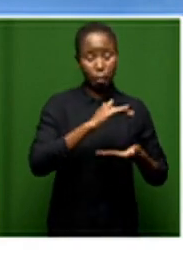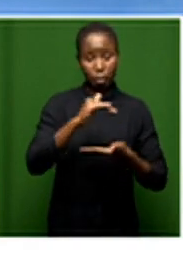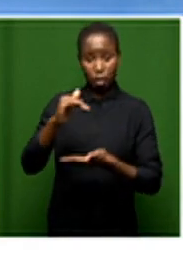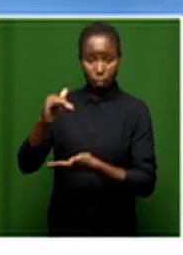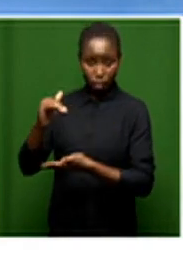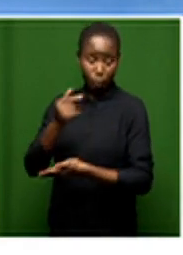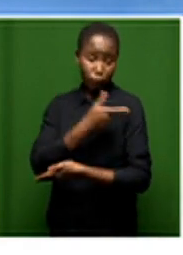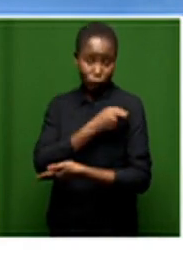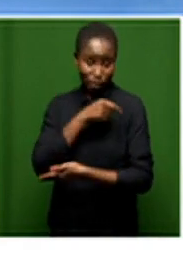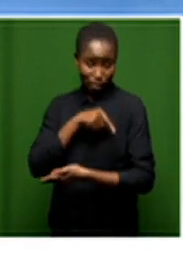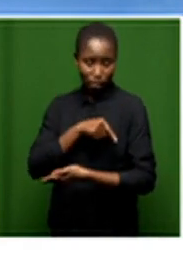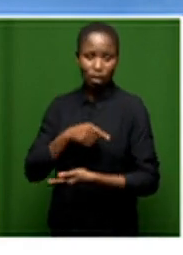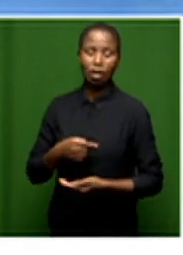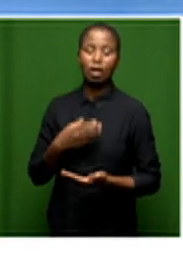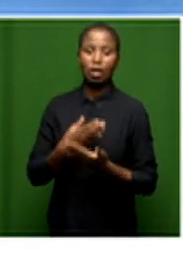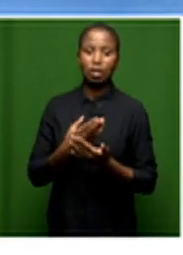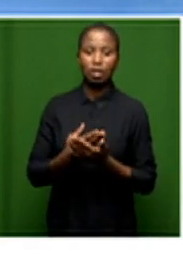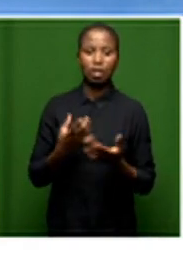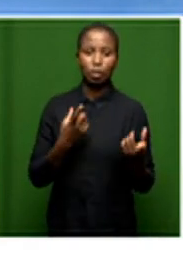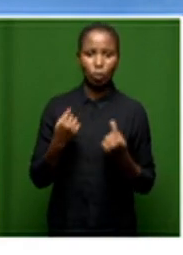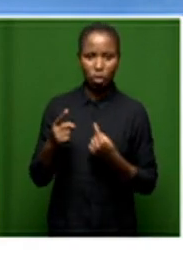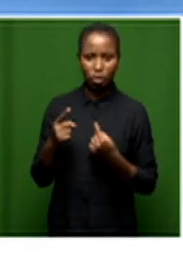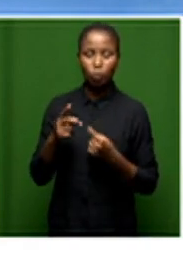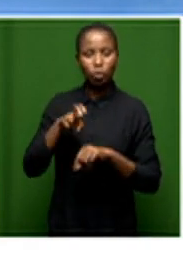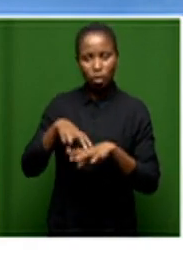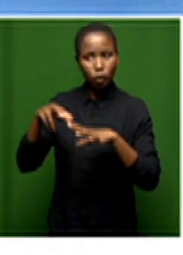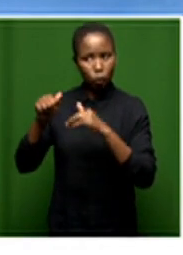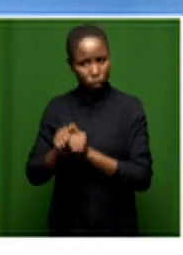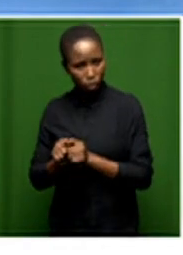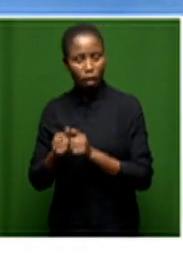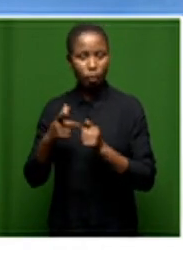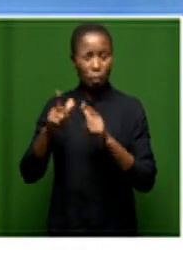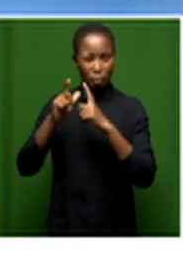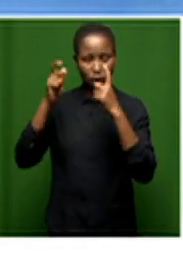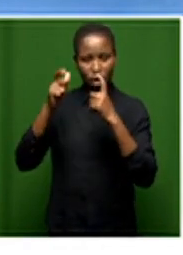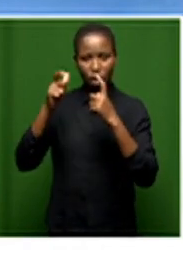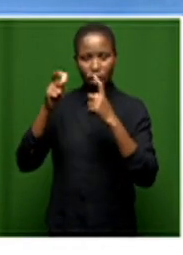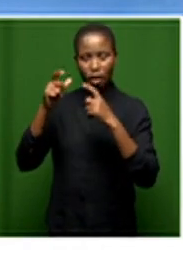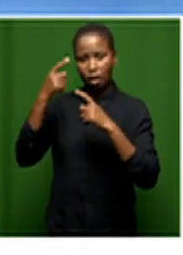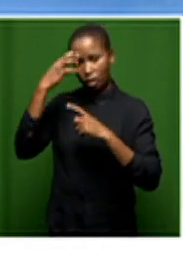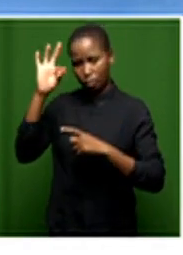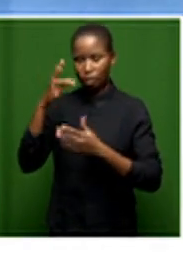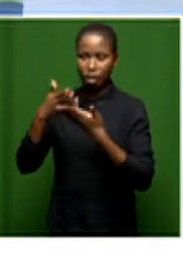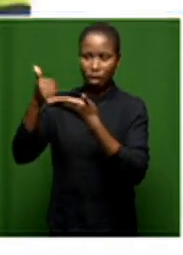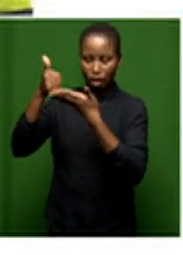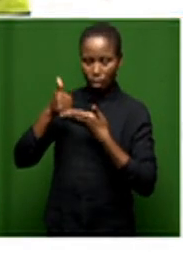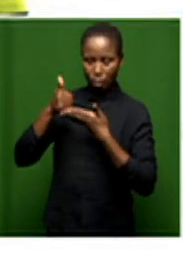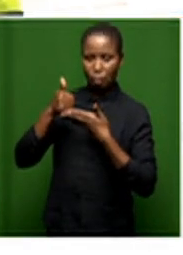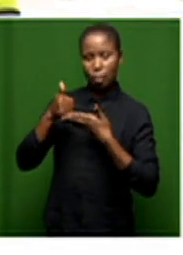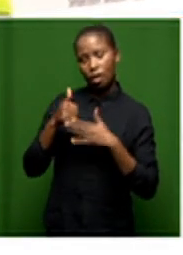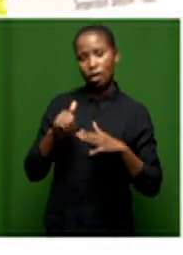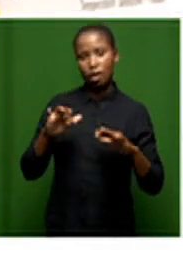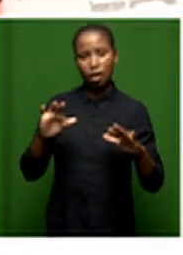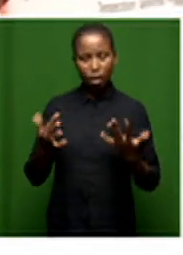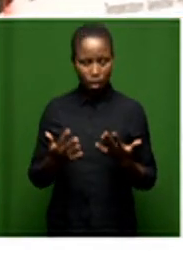need and require the collaboration of the US government to assist us in trying